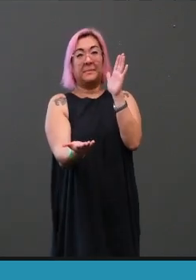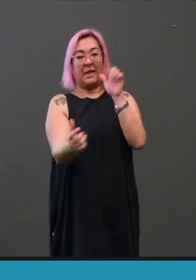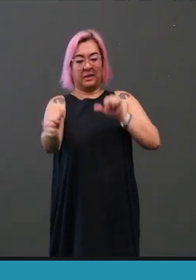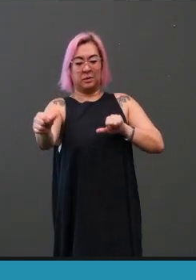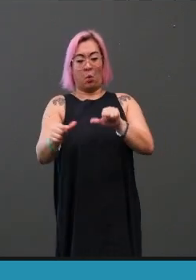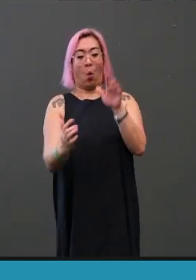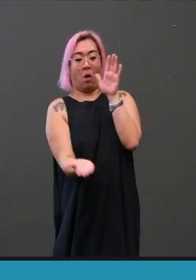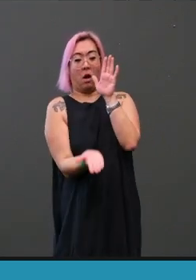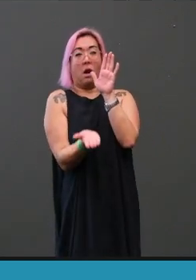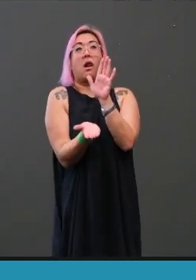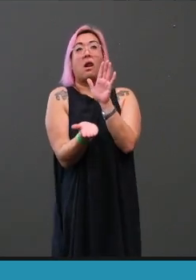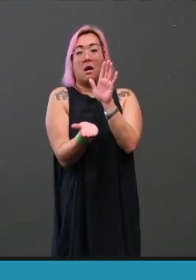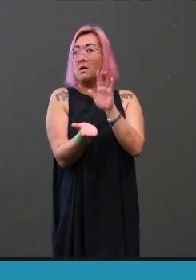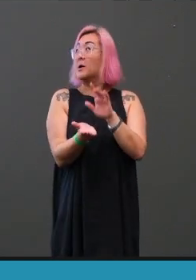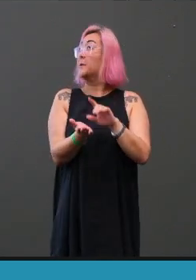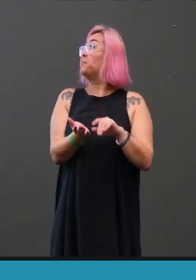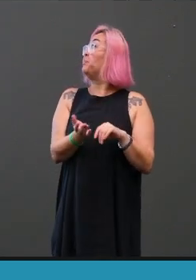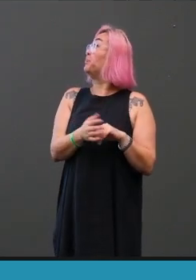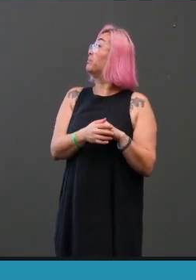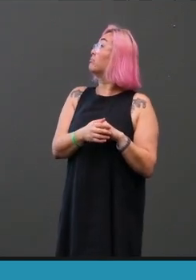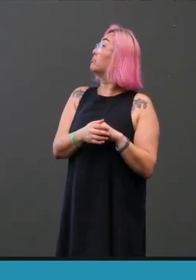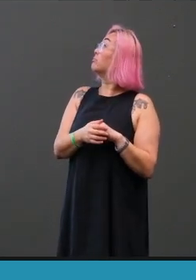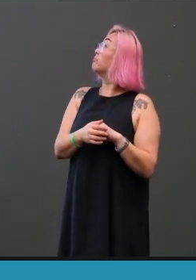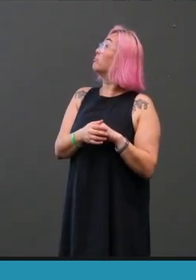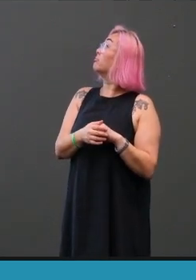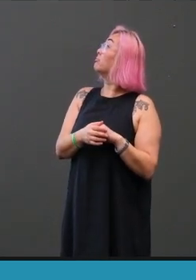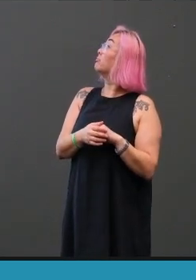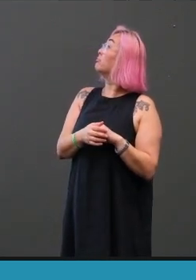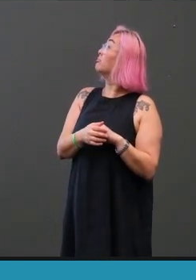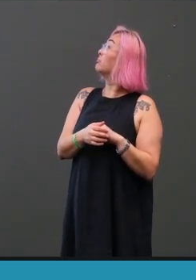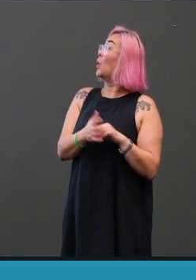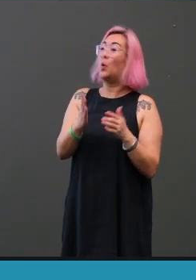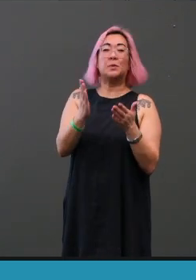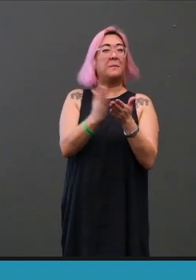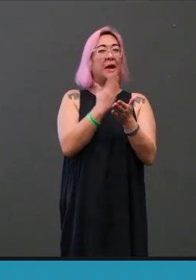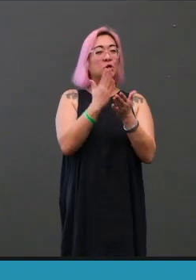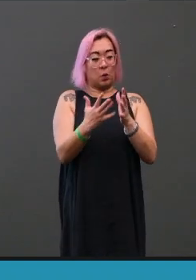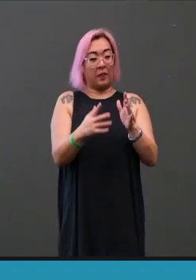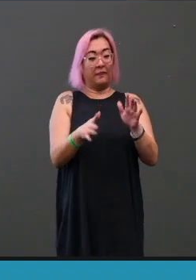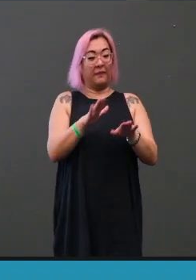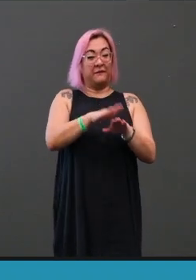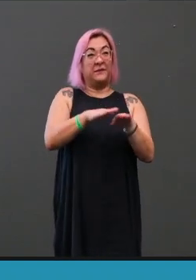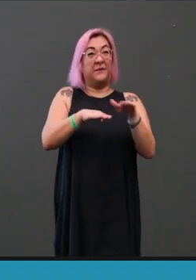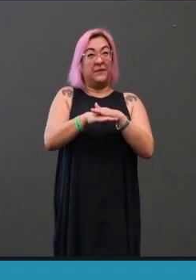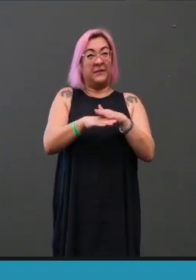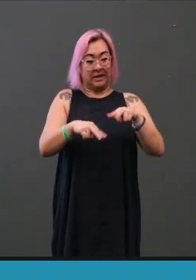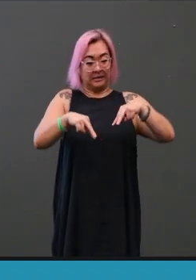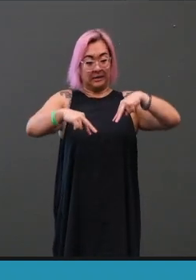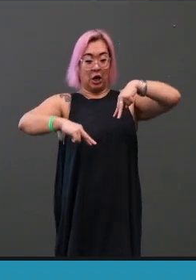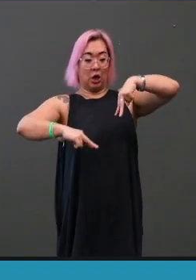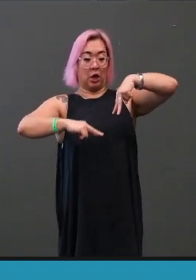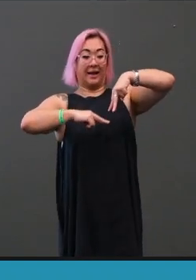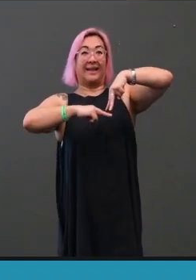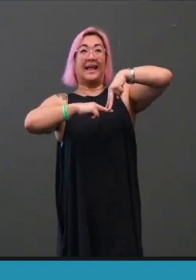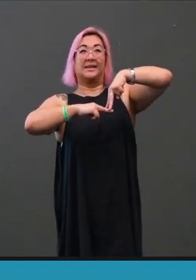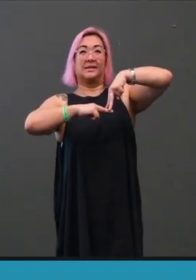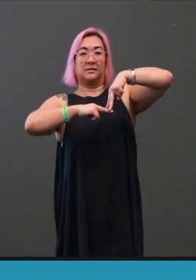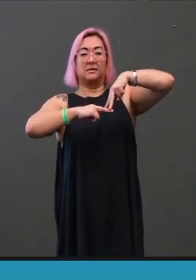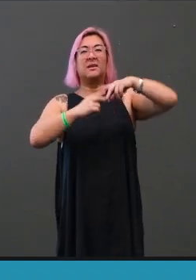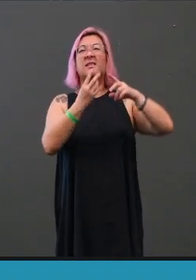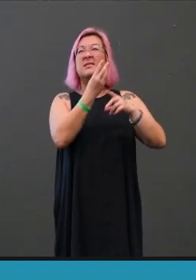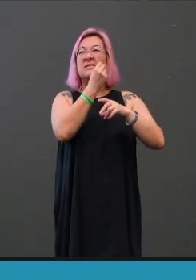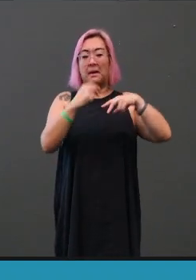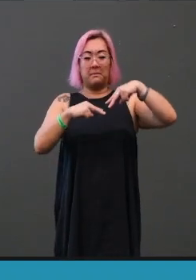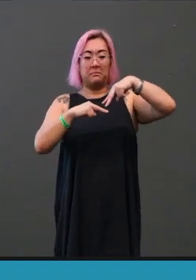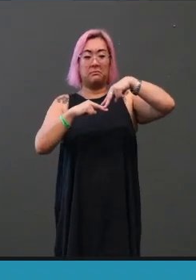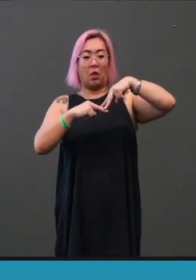the reflection a little bit to better connect it with the feet. Otherwise, at some angles, like when the character's standing 45 degrees angles, the feet won't